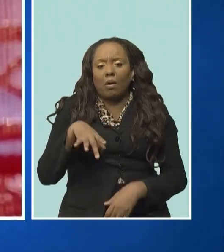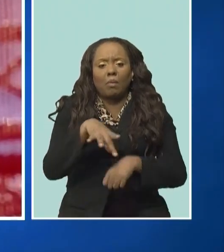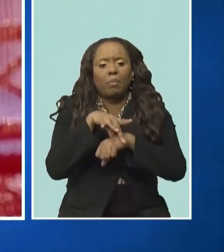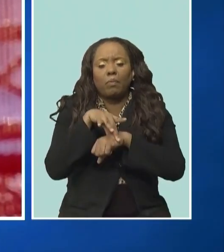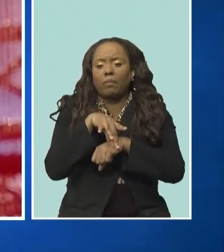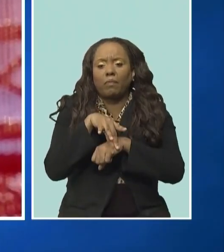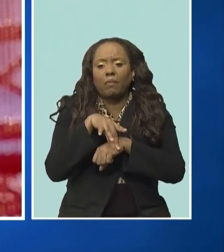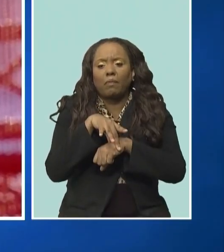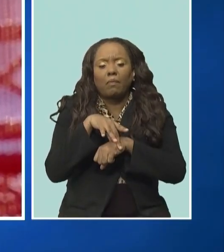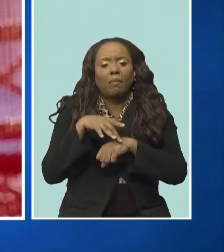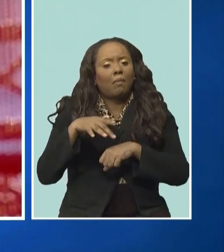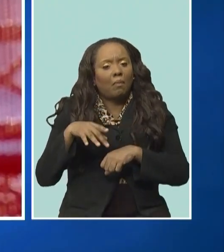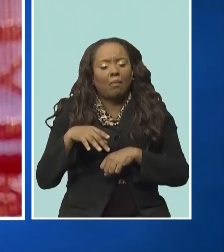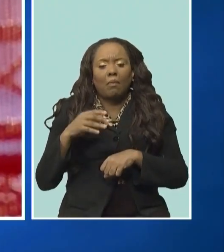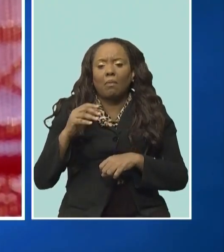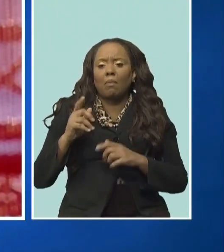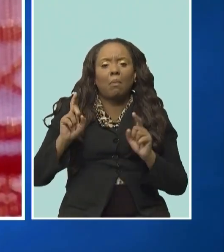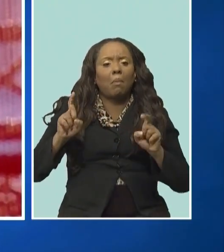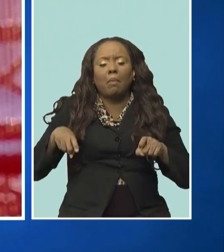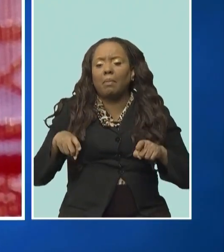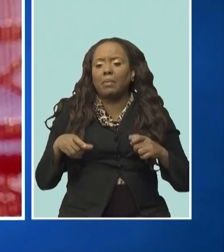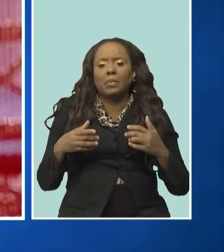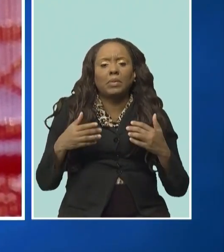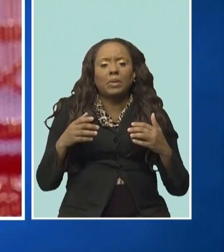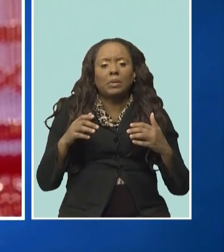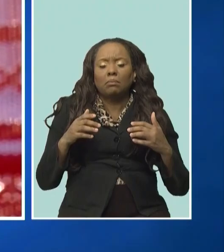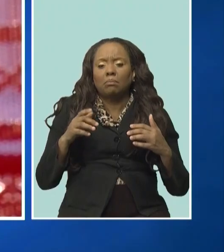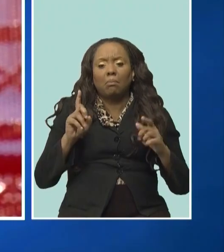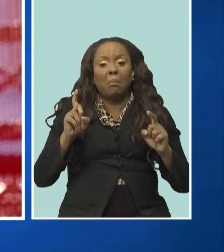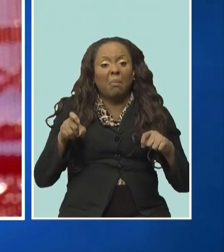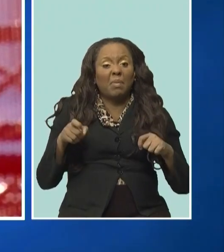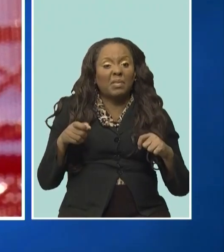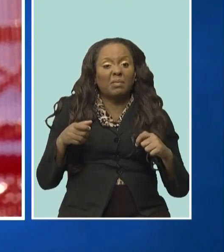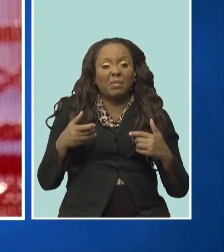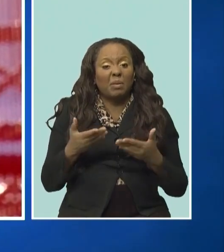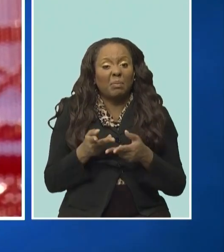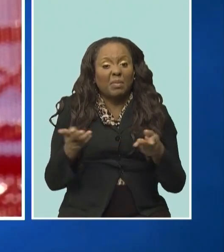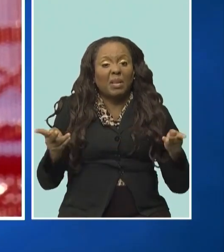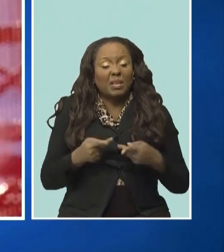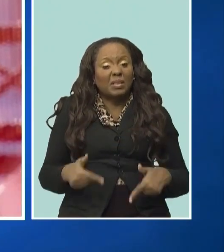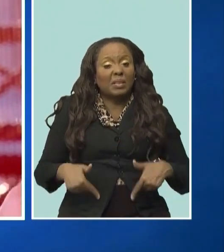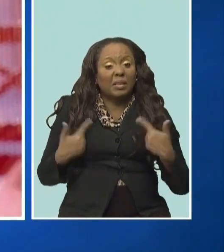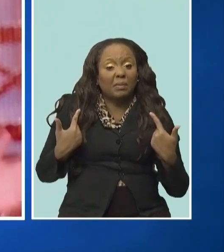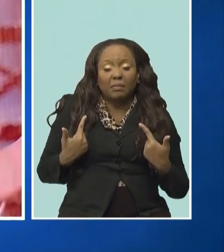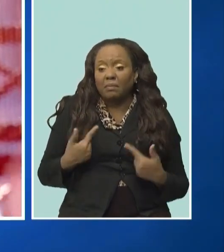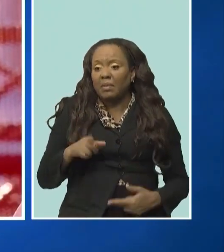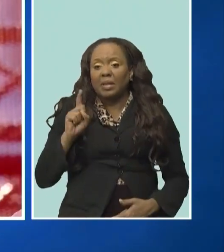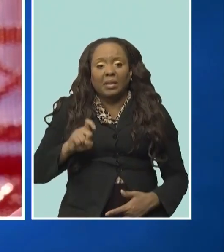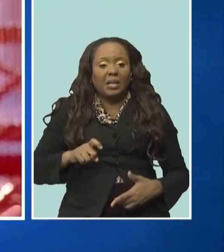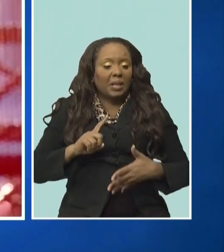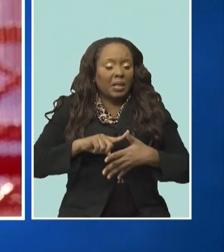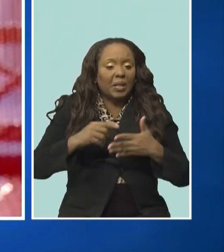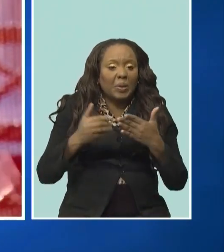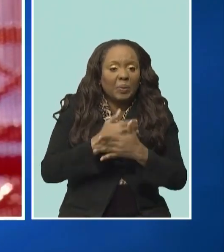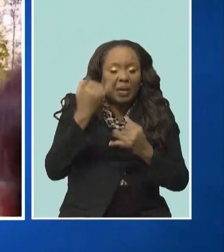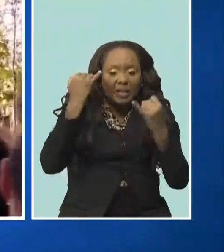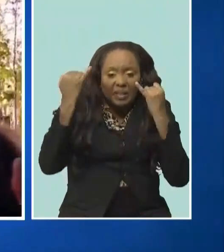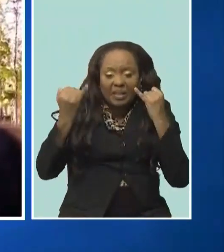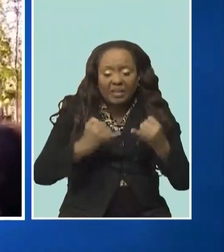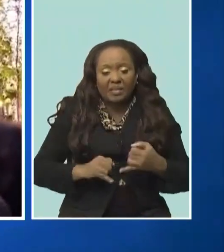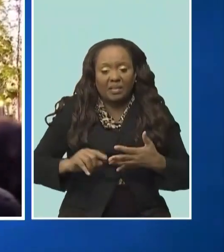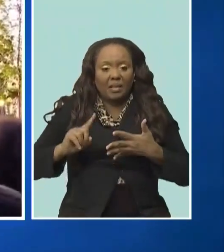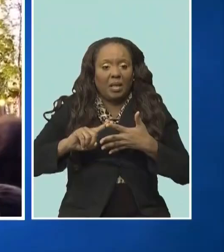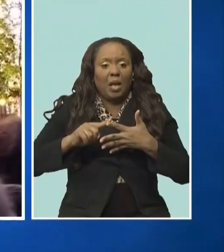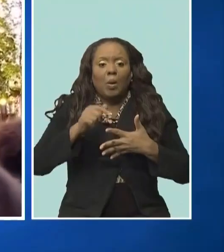To make that vision a reality, we need a new playbook. We need new ideas. We need the private sector, yes, but we need